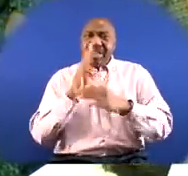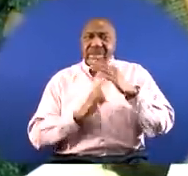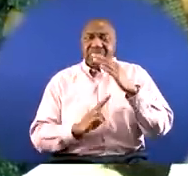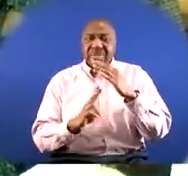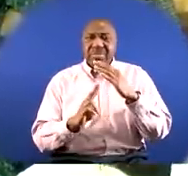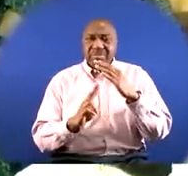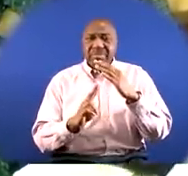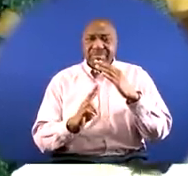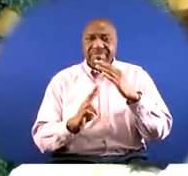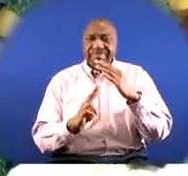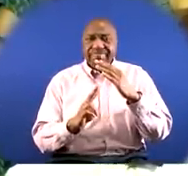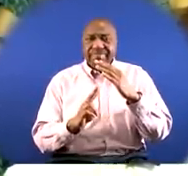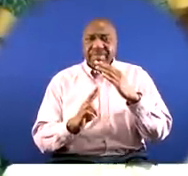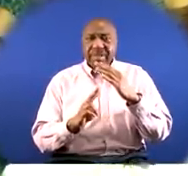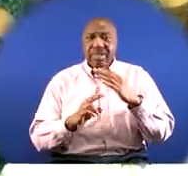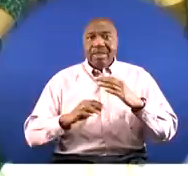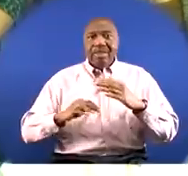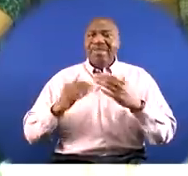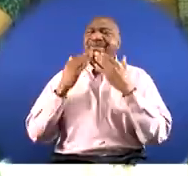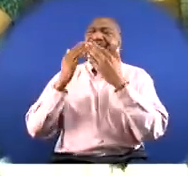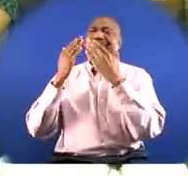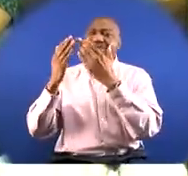and grateful.